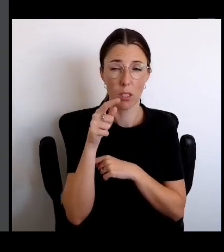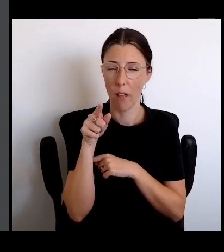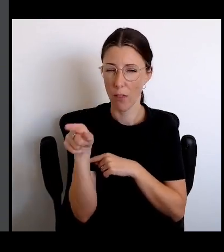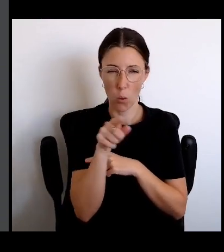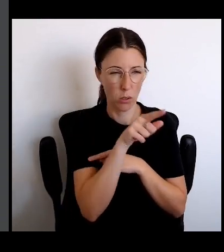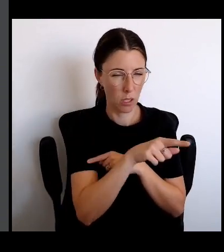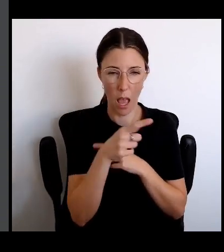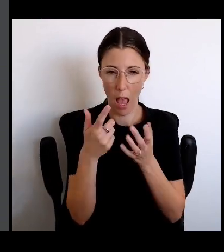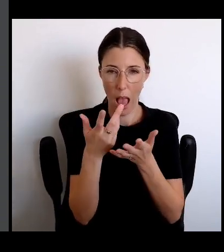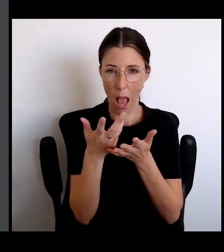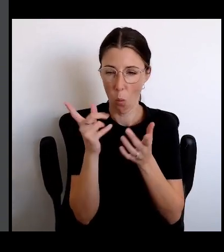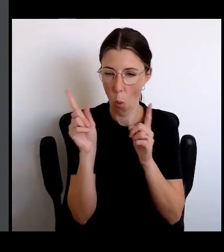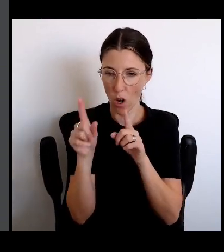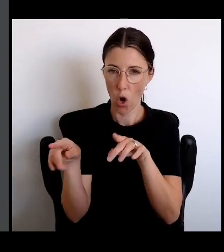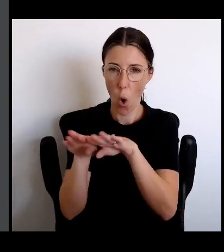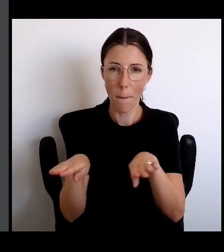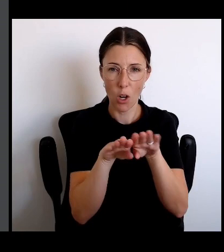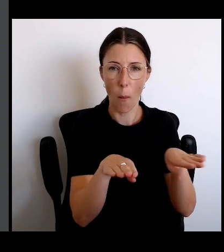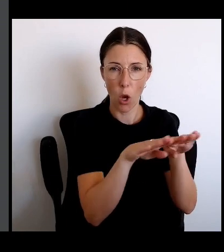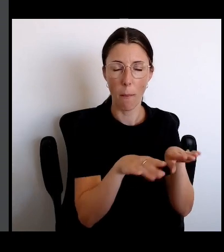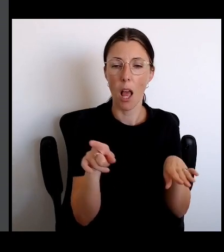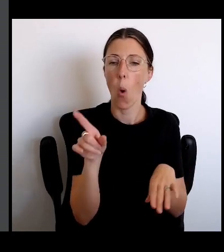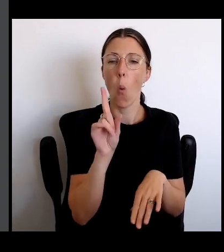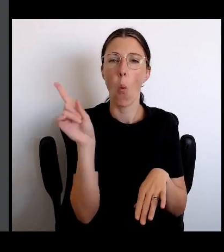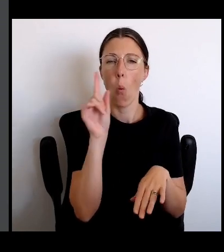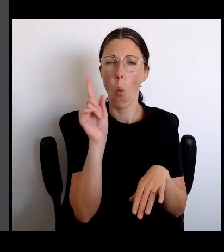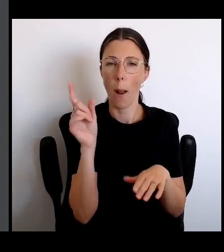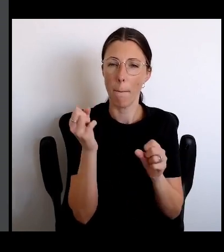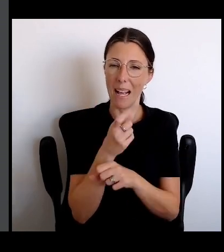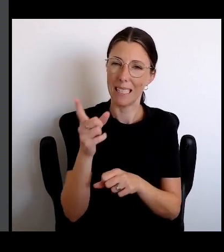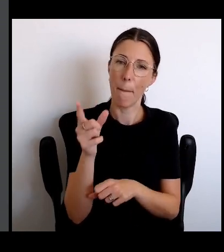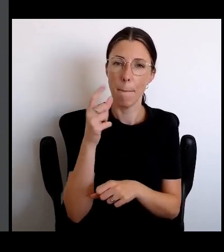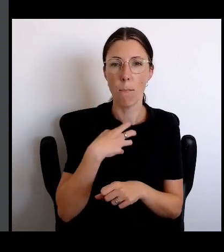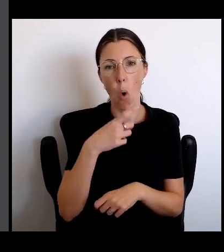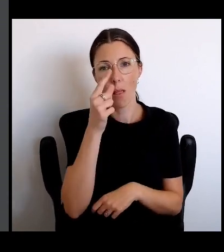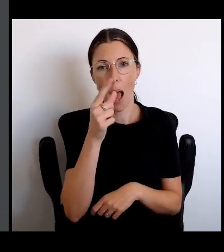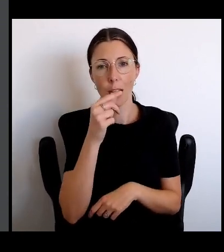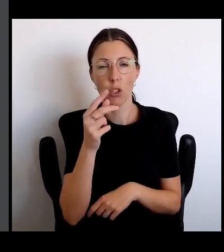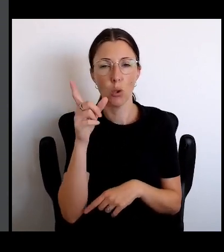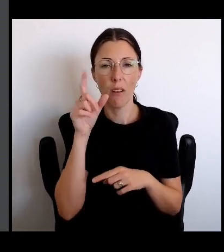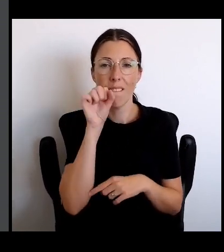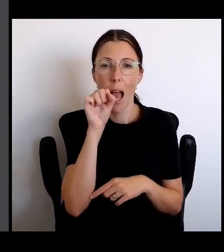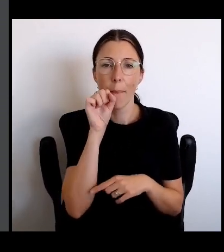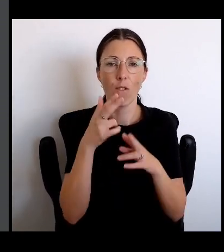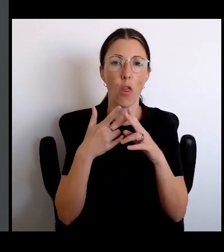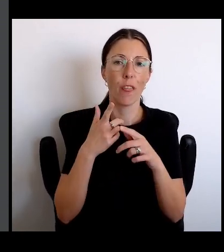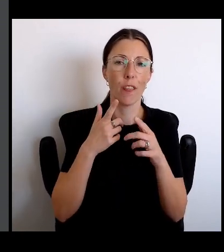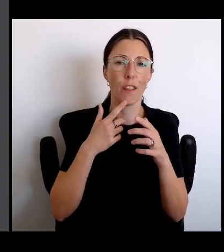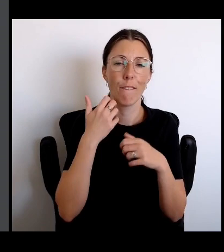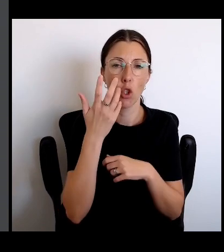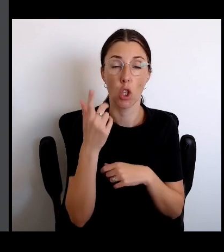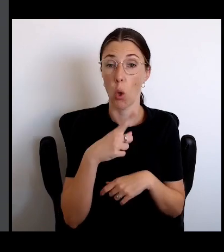what might predict the likelihood to vape in the future. And from that, we've been fortunate to partner with VicHealth to be